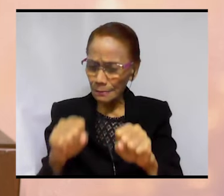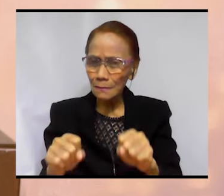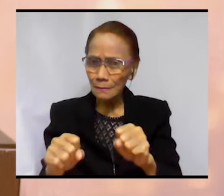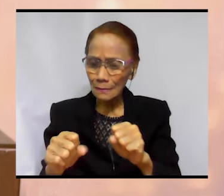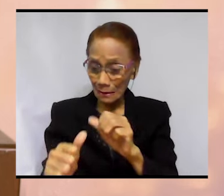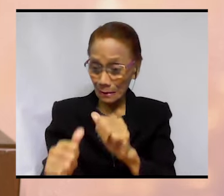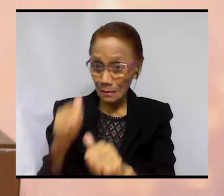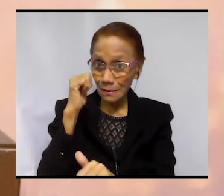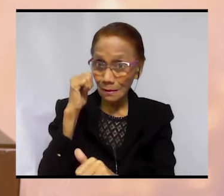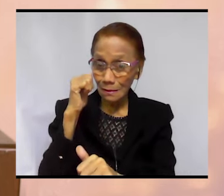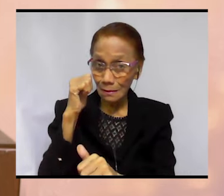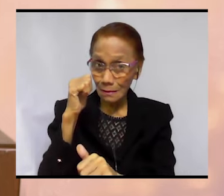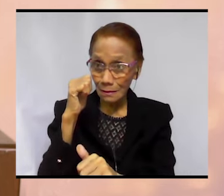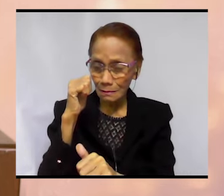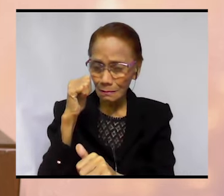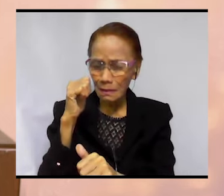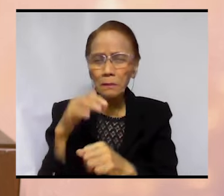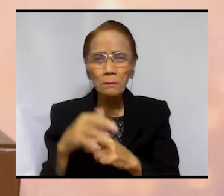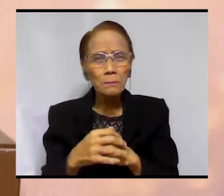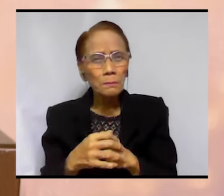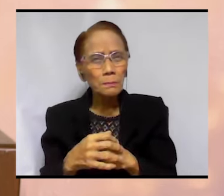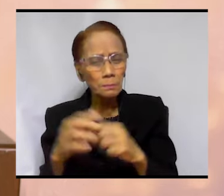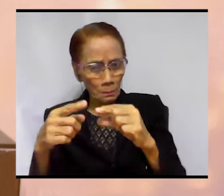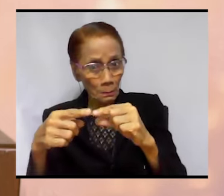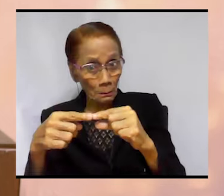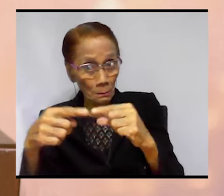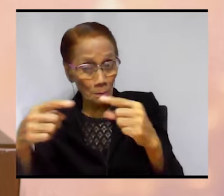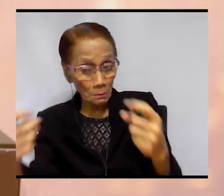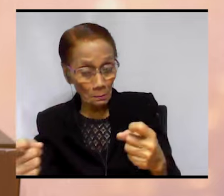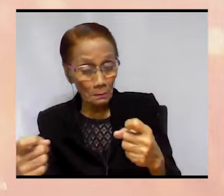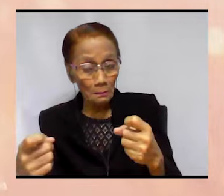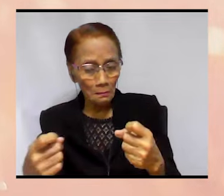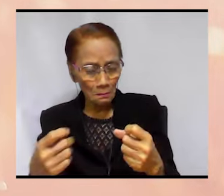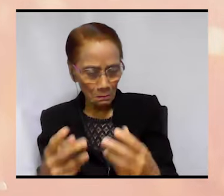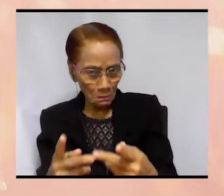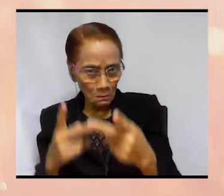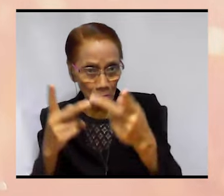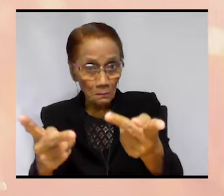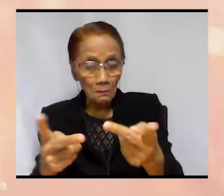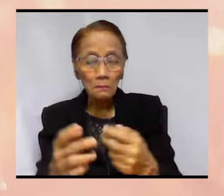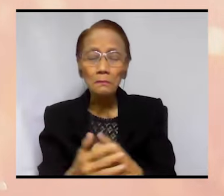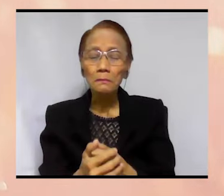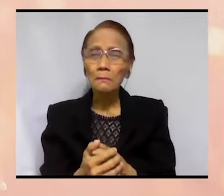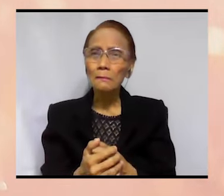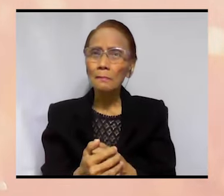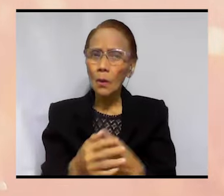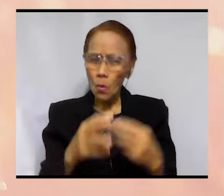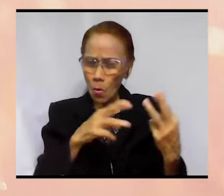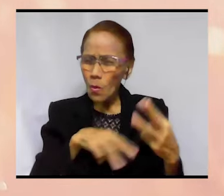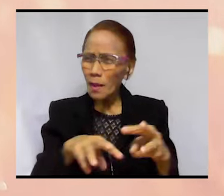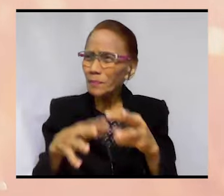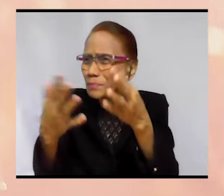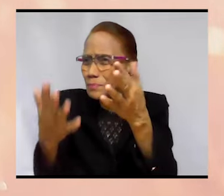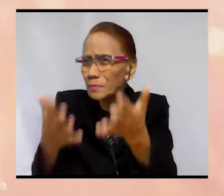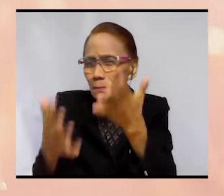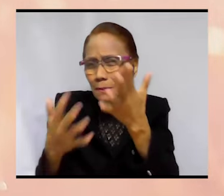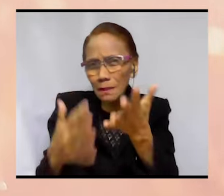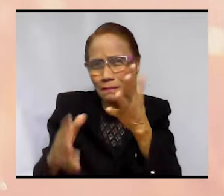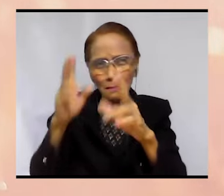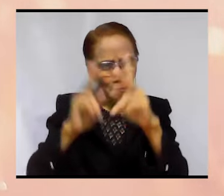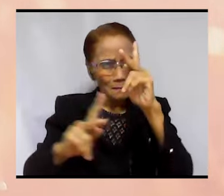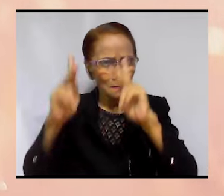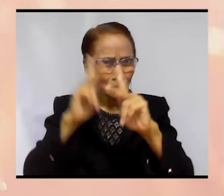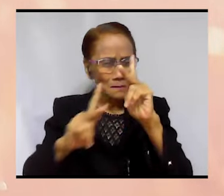not to resist the opposition being presented to him? Well, people might want to